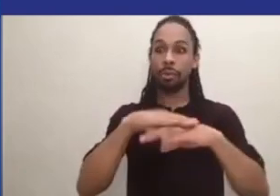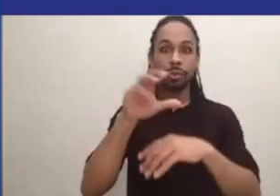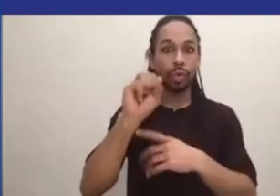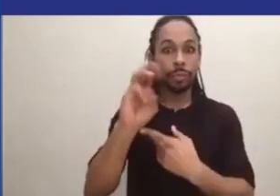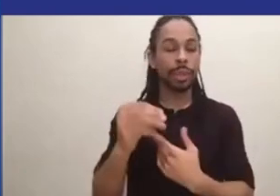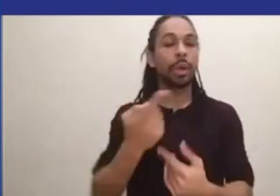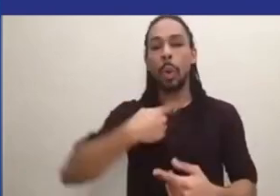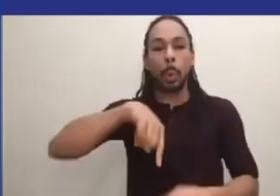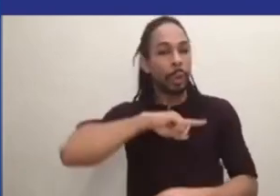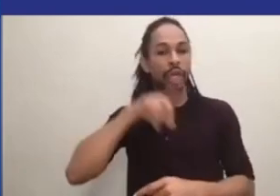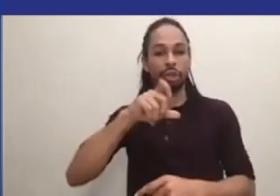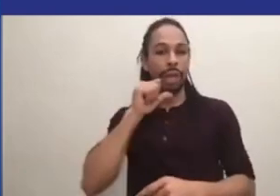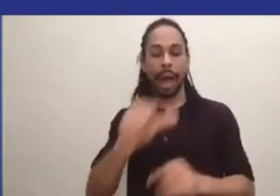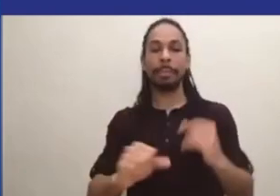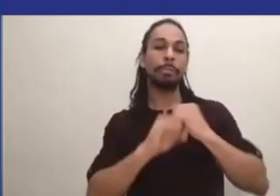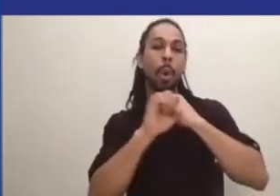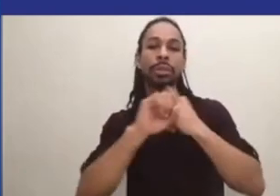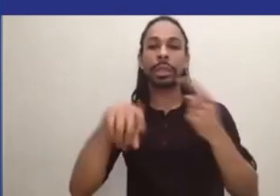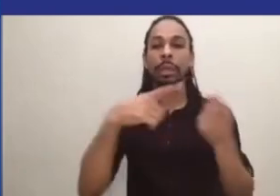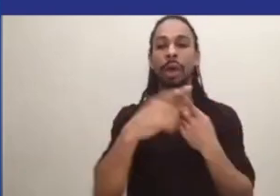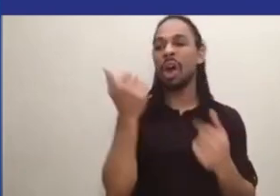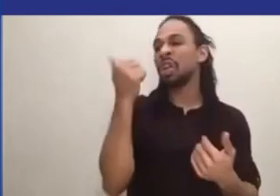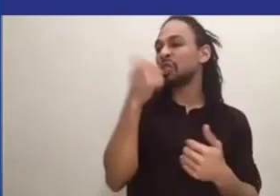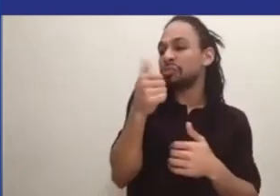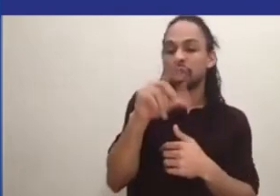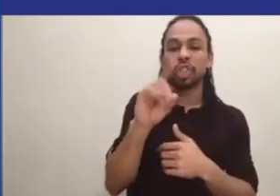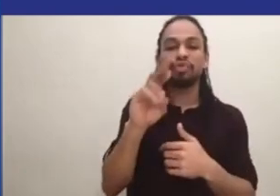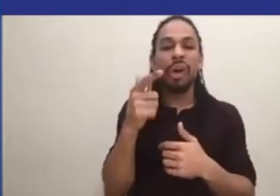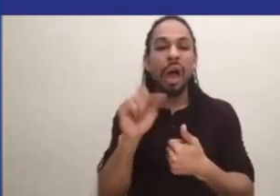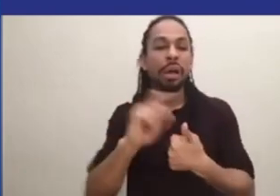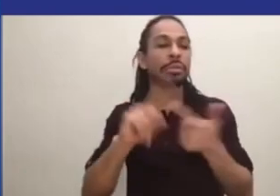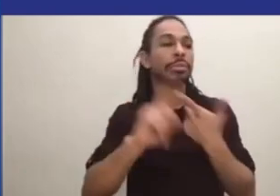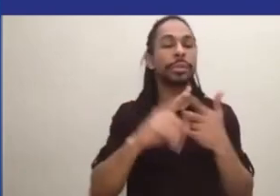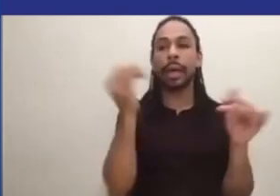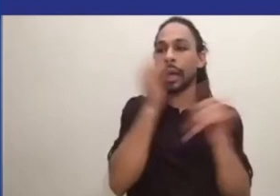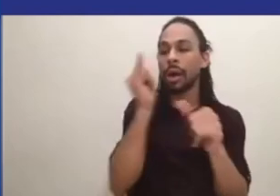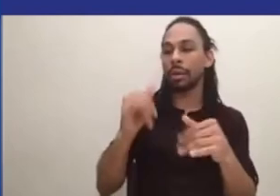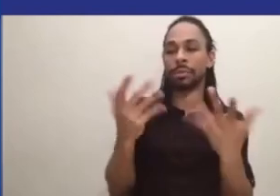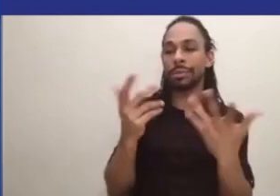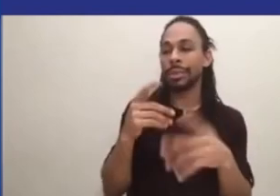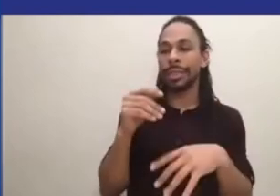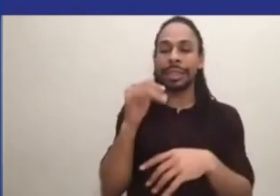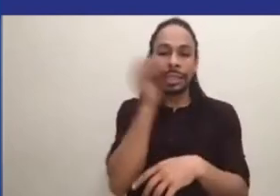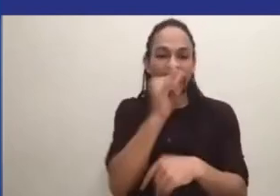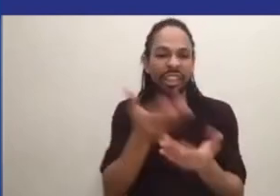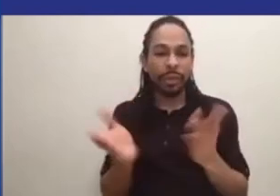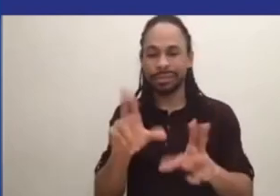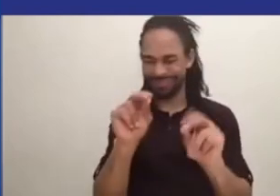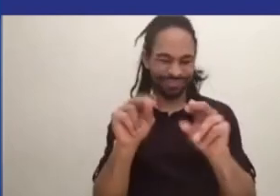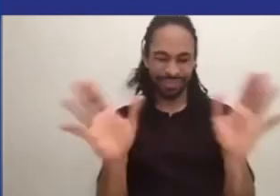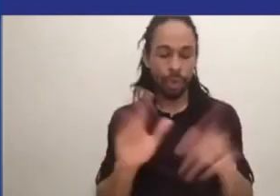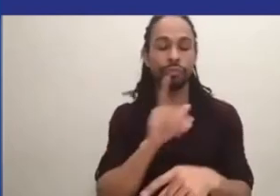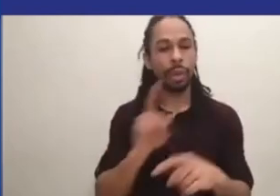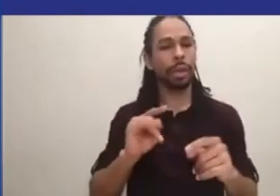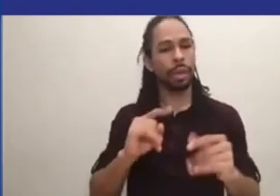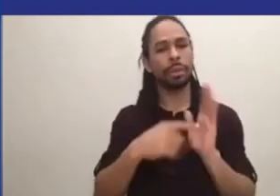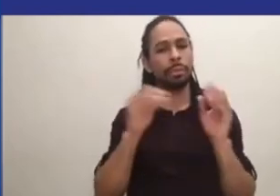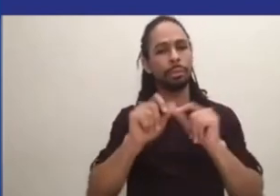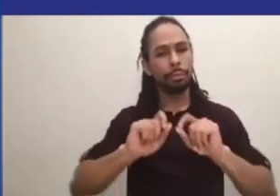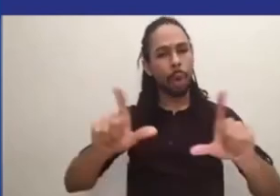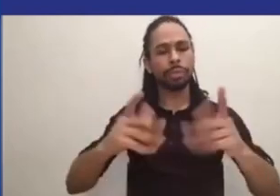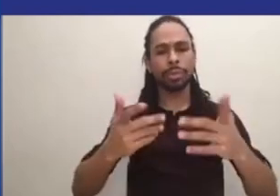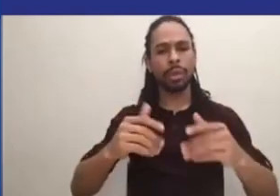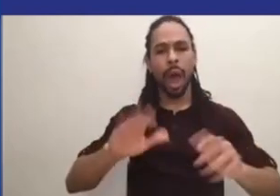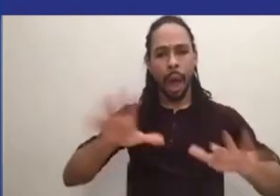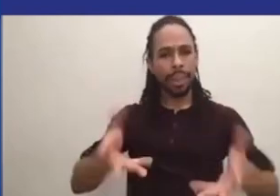posting stuff about drugs and nonsense. No, but really uplifting information and educational stuff. People